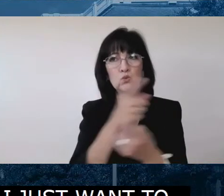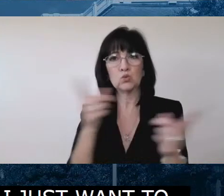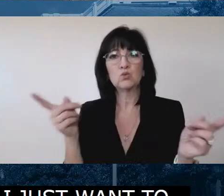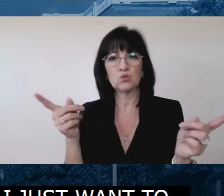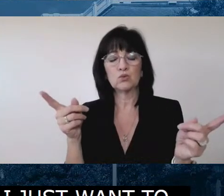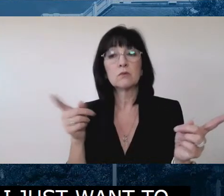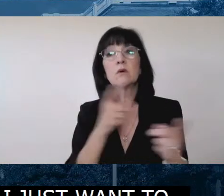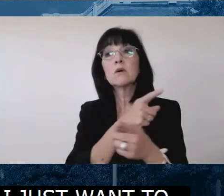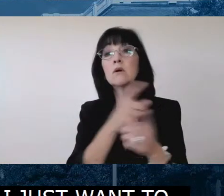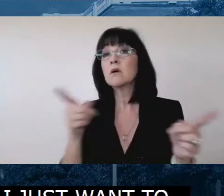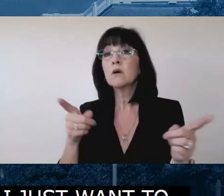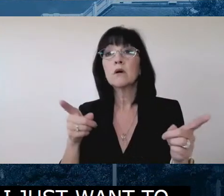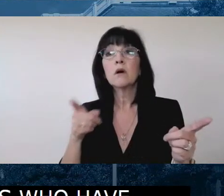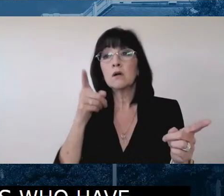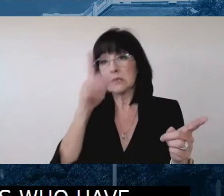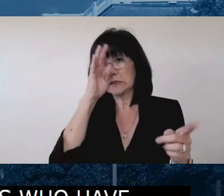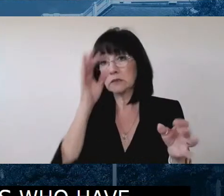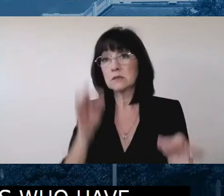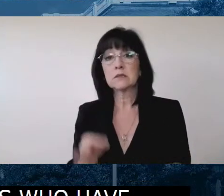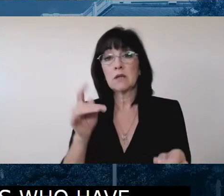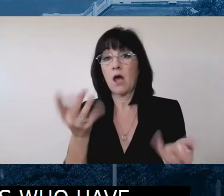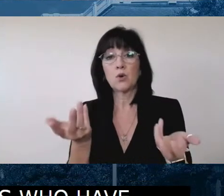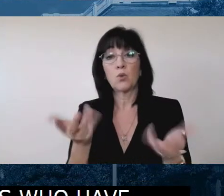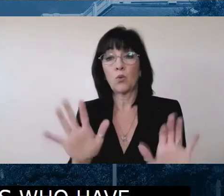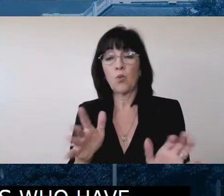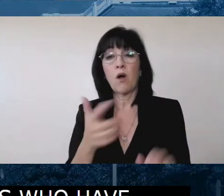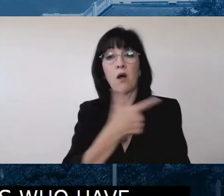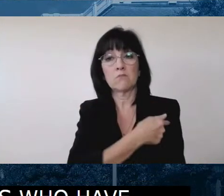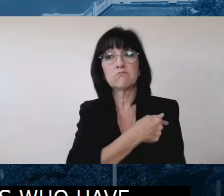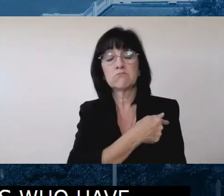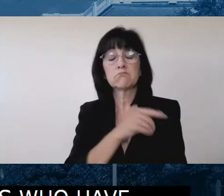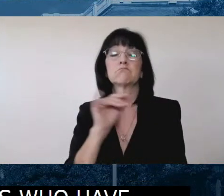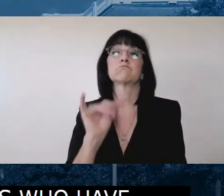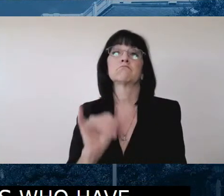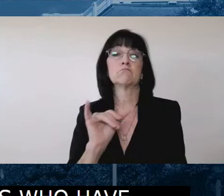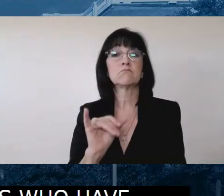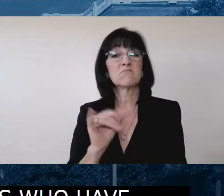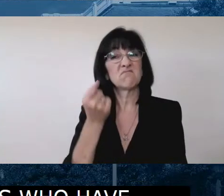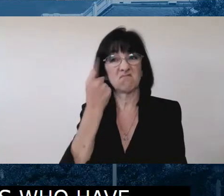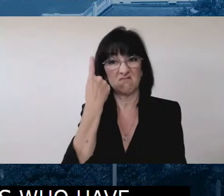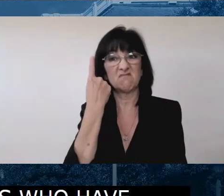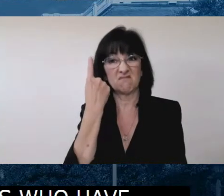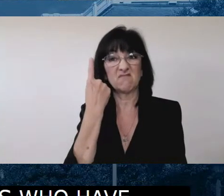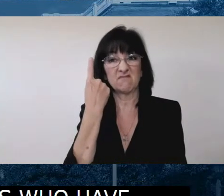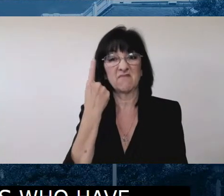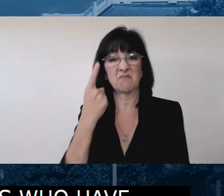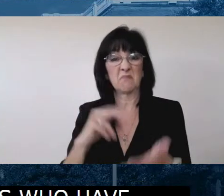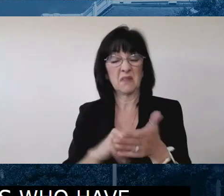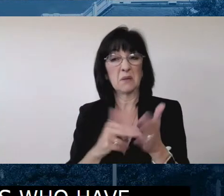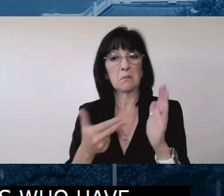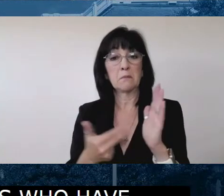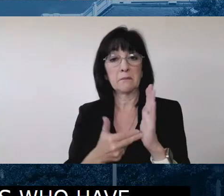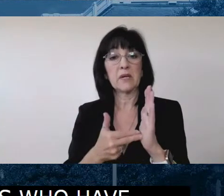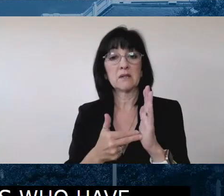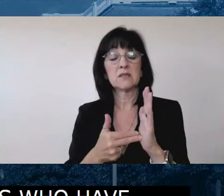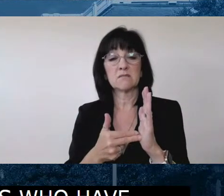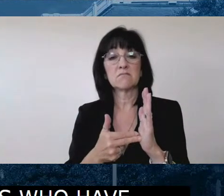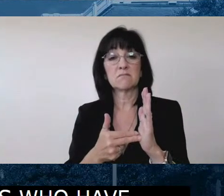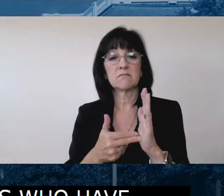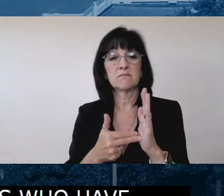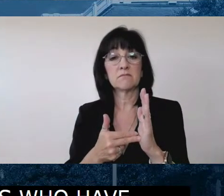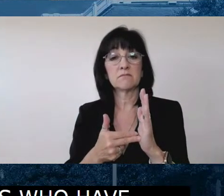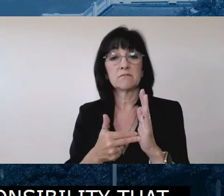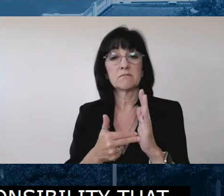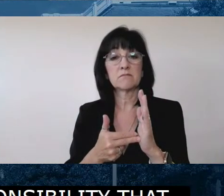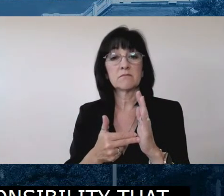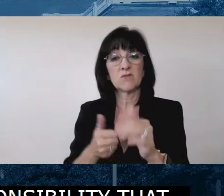be vaccinated, there is a responsibility that you have, which includes